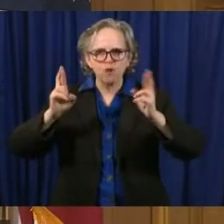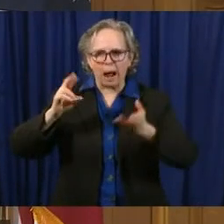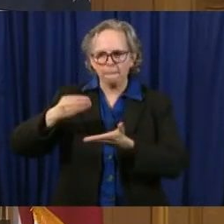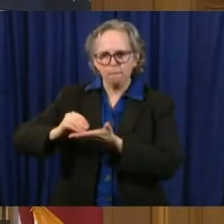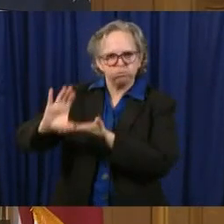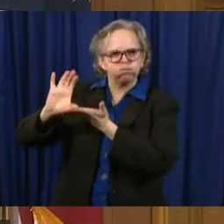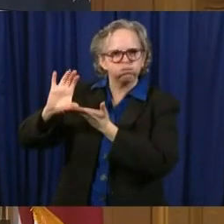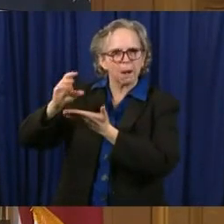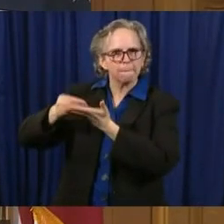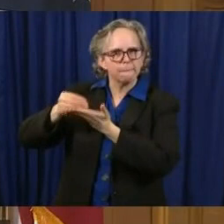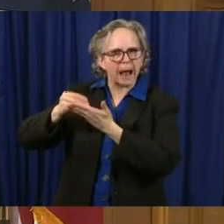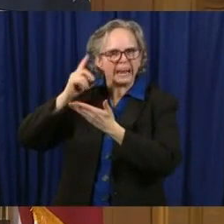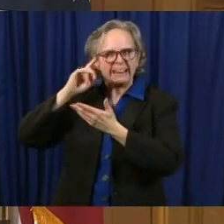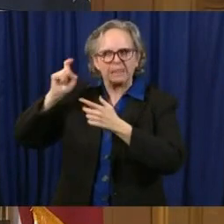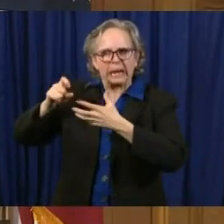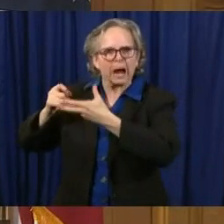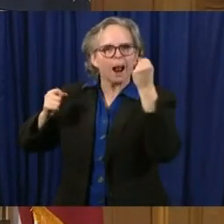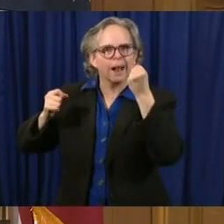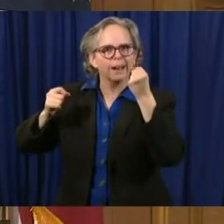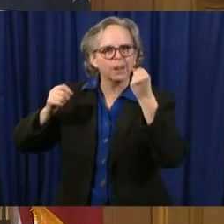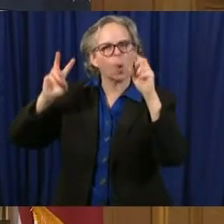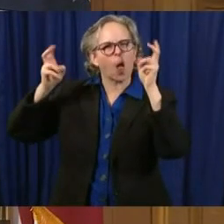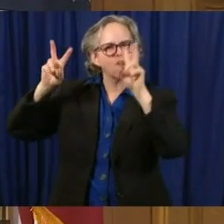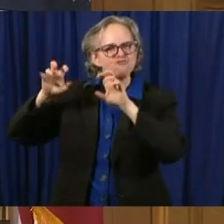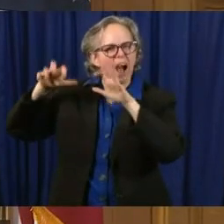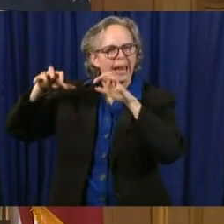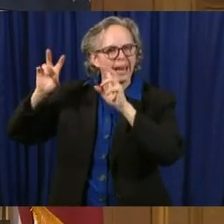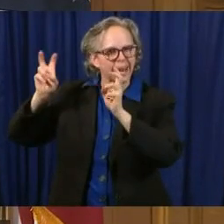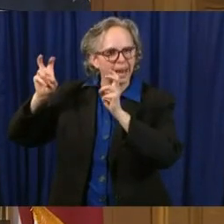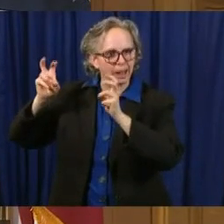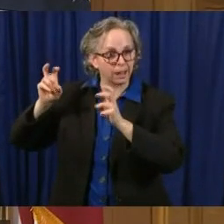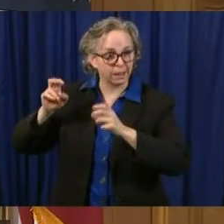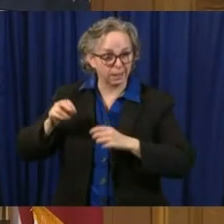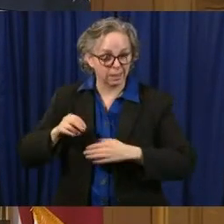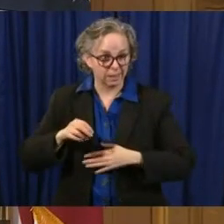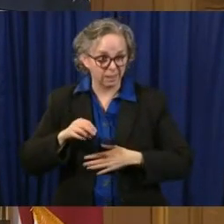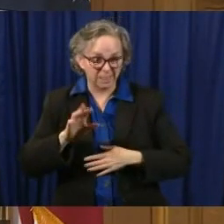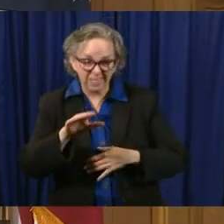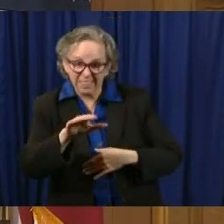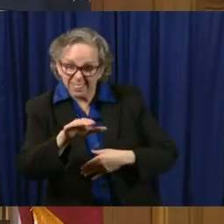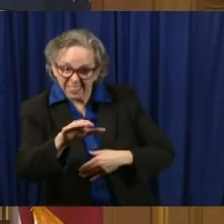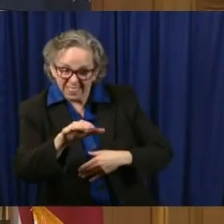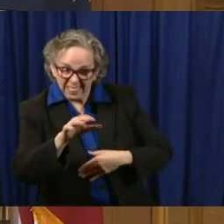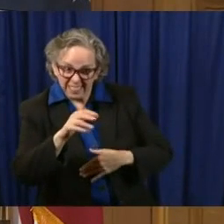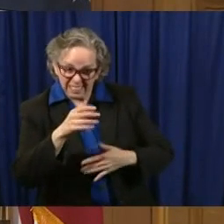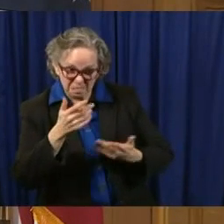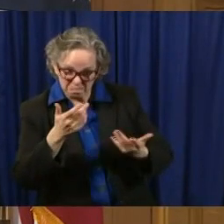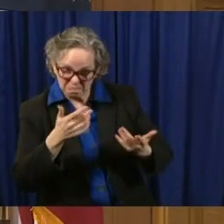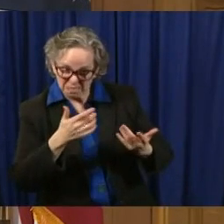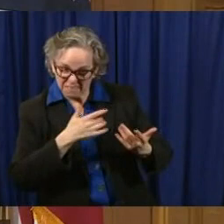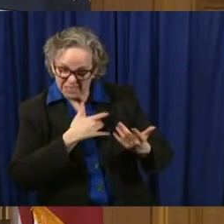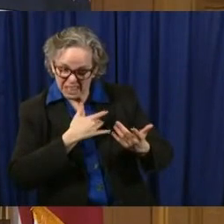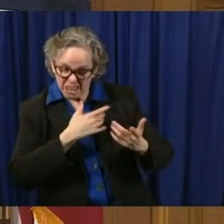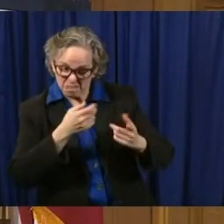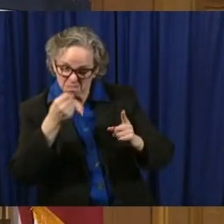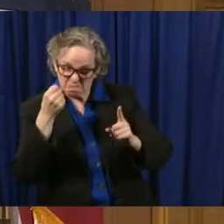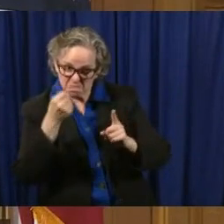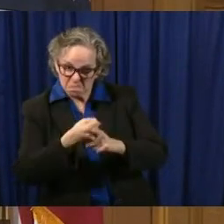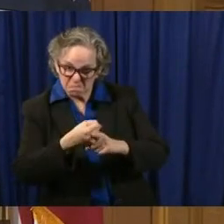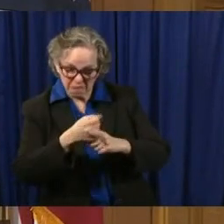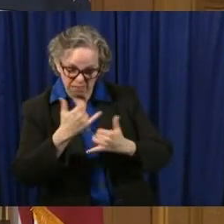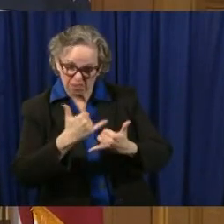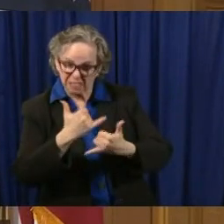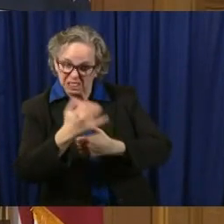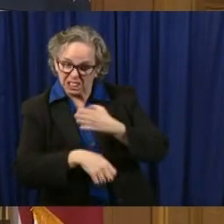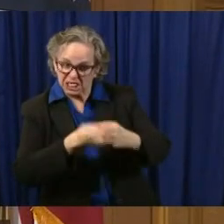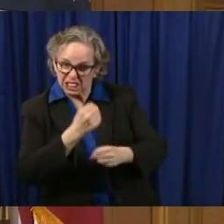certainly use it. Any guesstimates on the hole that we will be in this fiscal year that we might need that money no, for? No, it's a